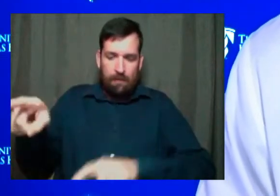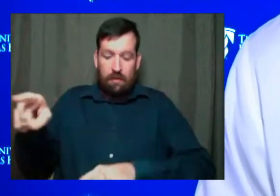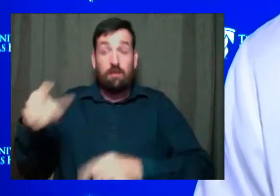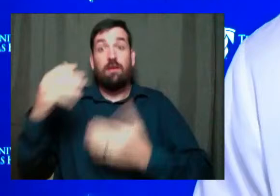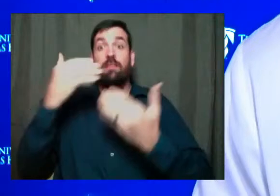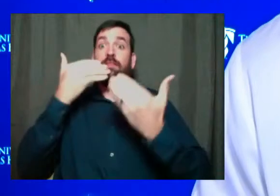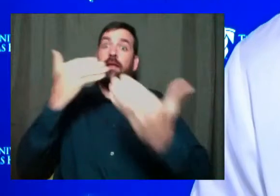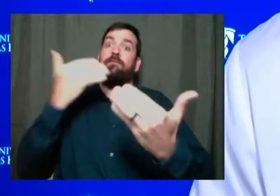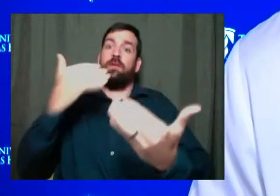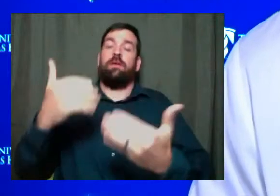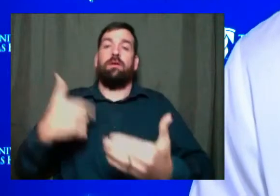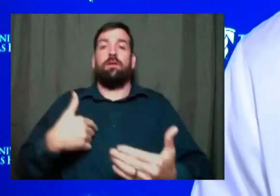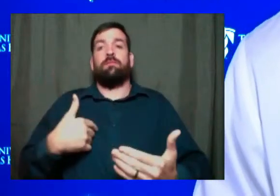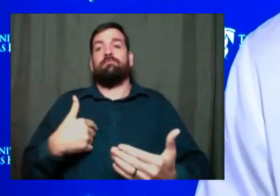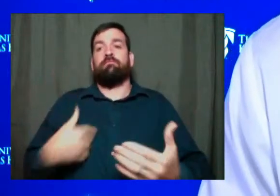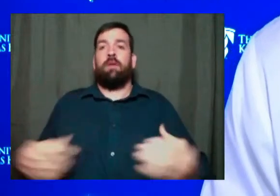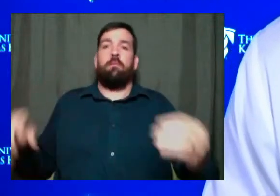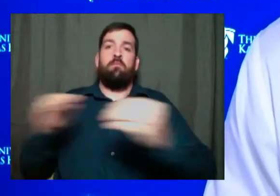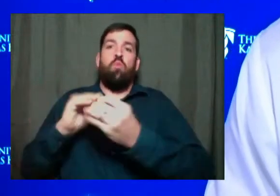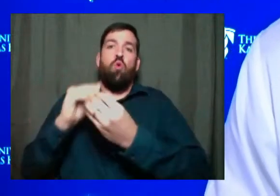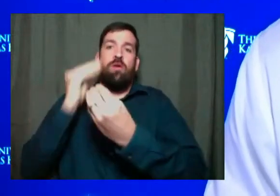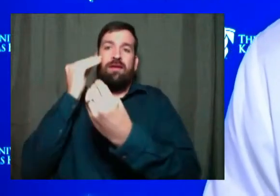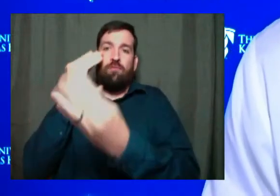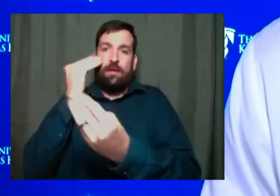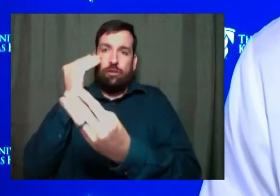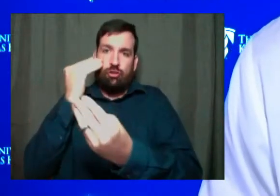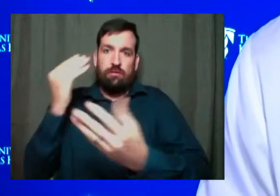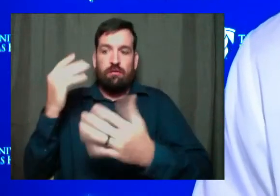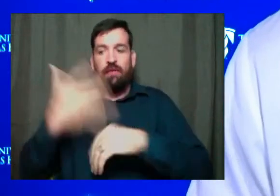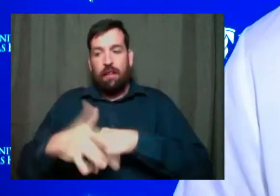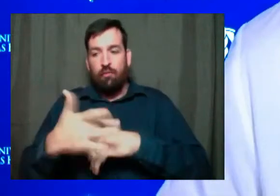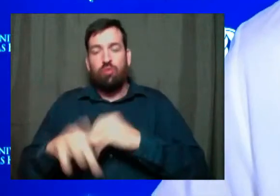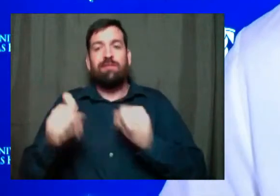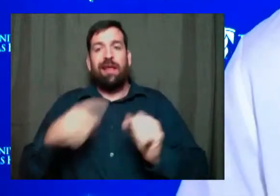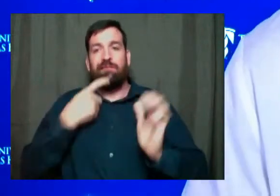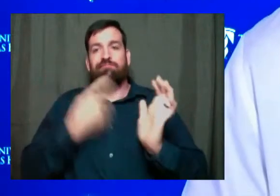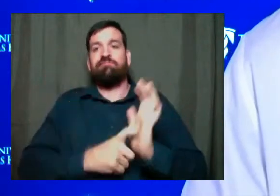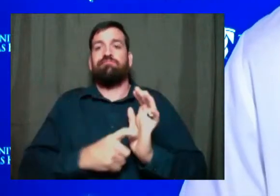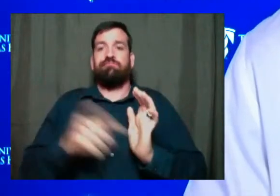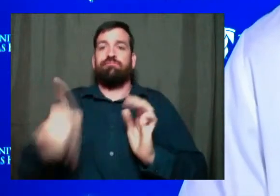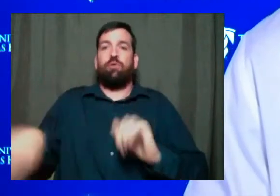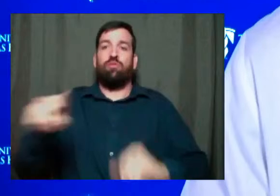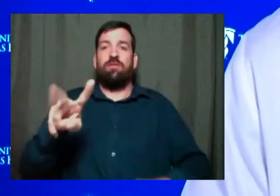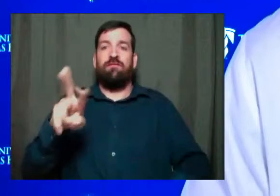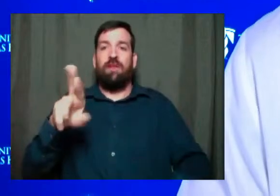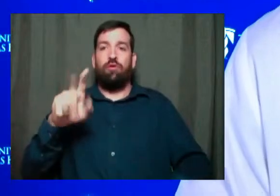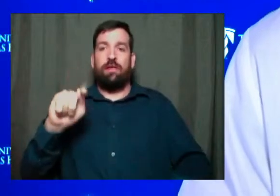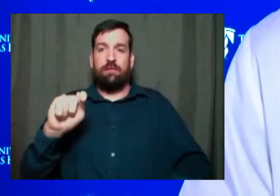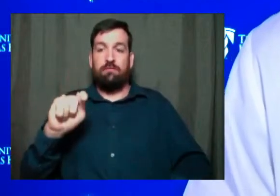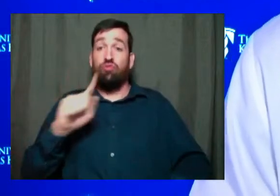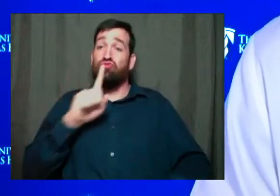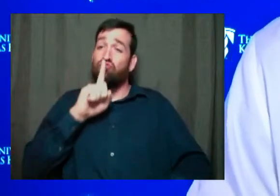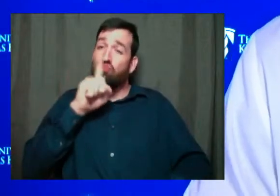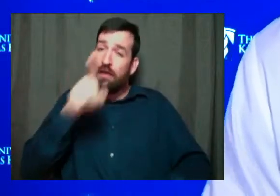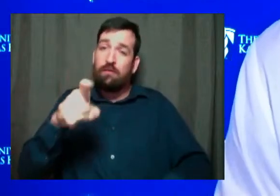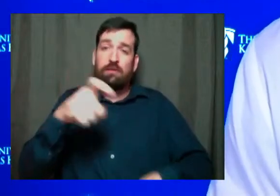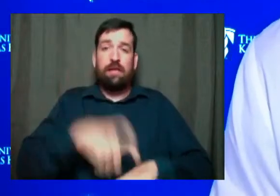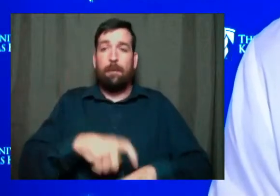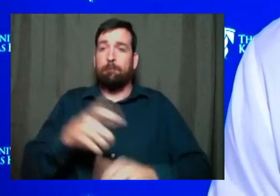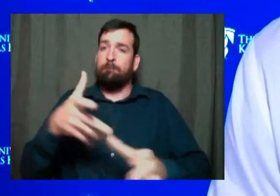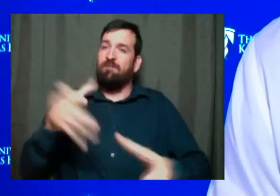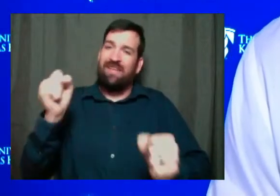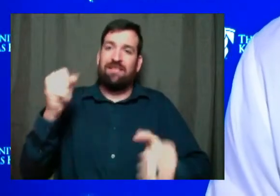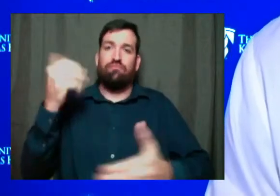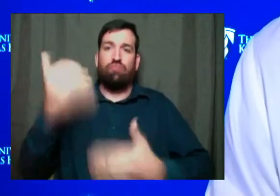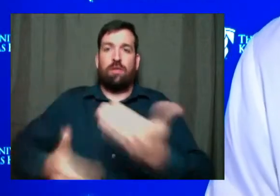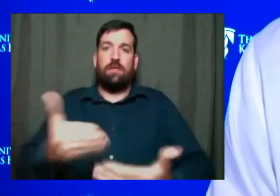getting more surveillance available to us so that we can identify these variants in a real-time, quicker process than before as well. So I think